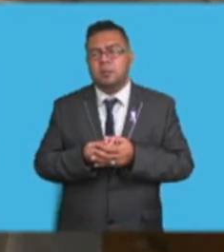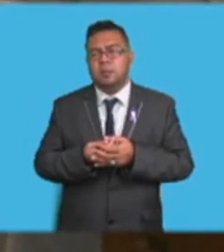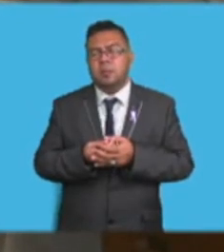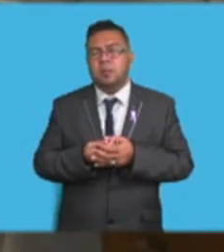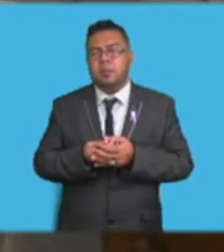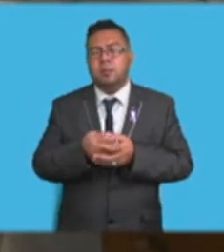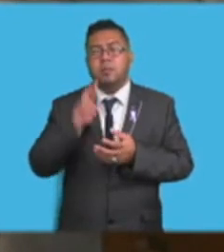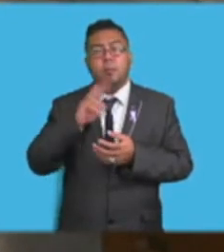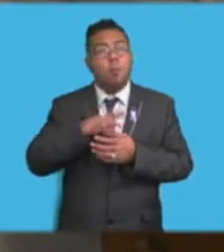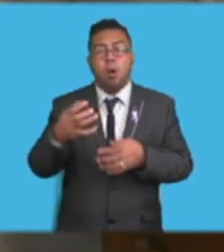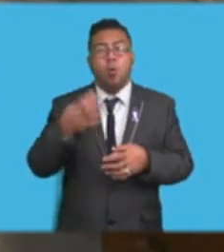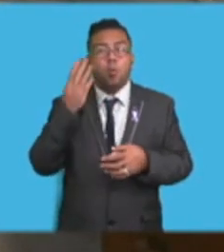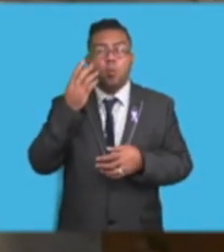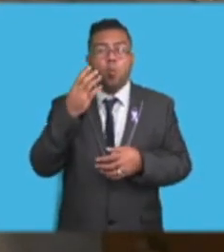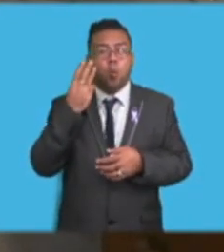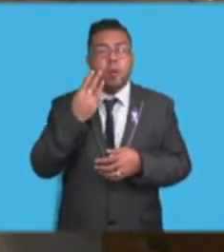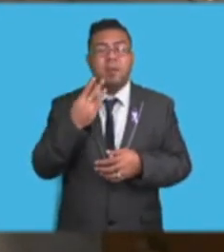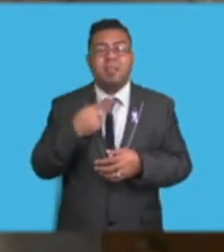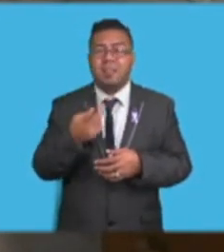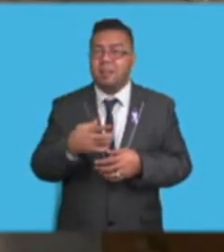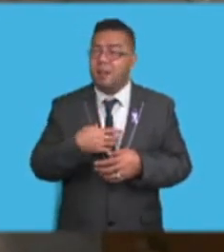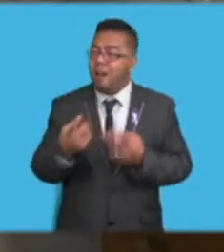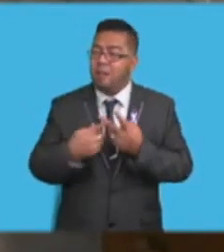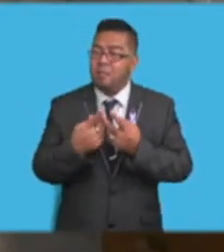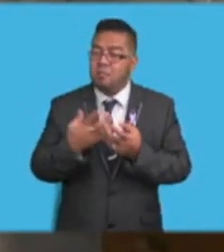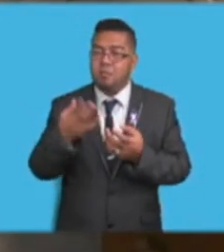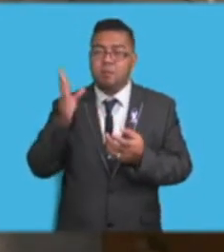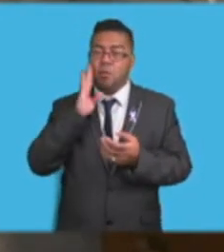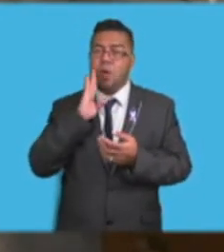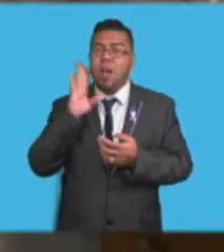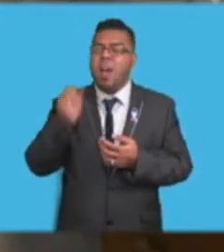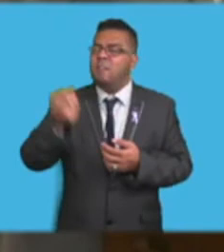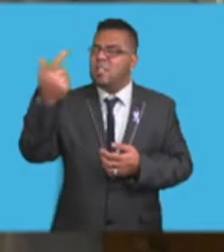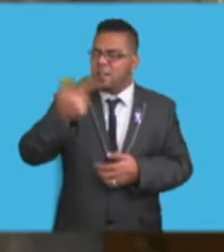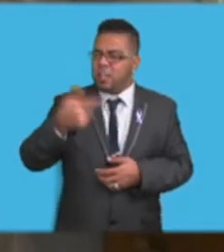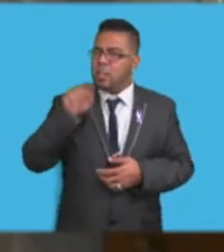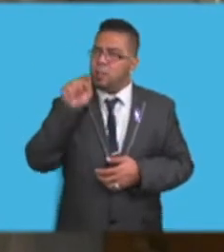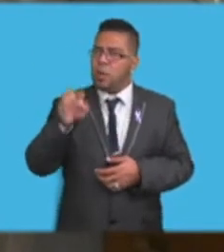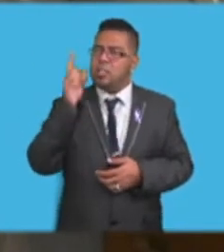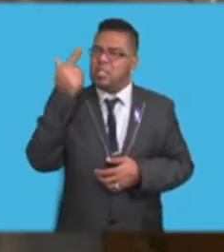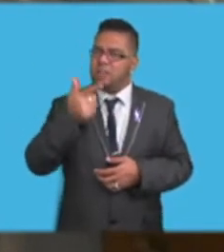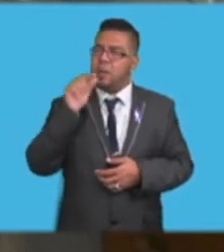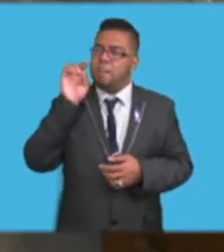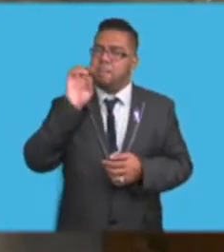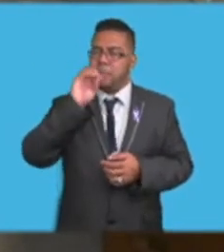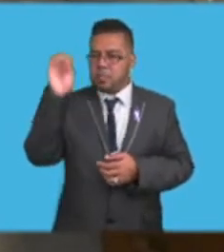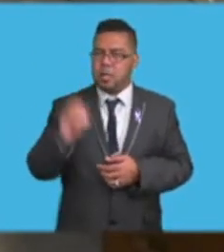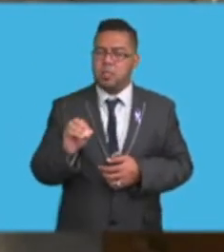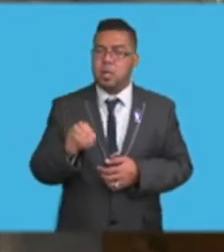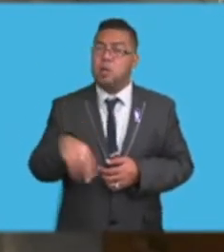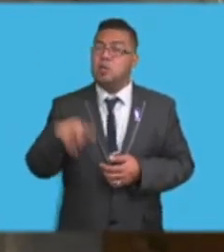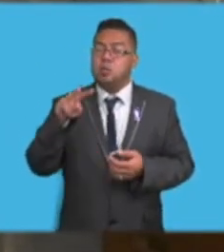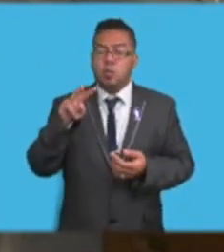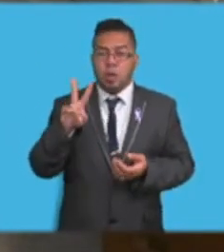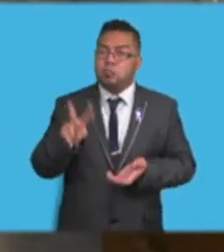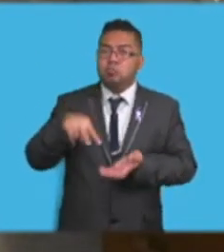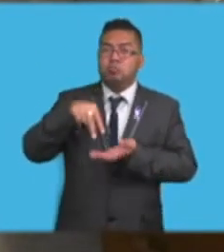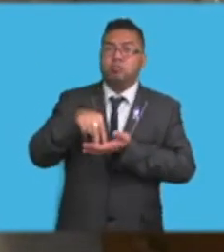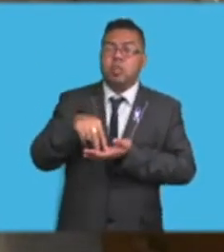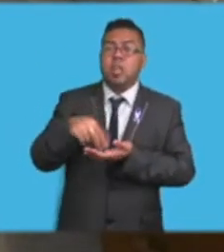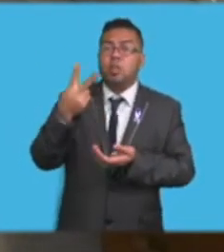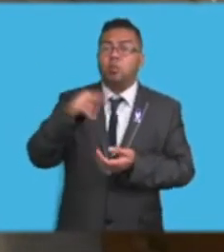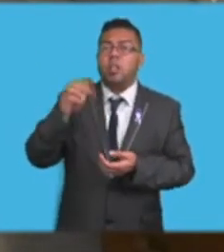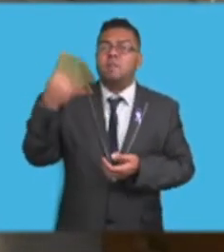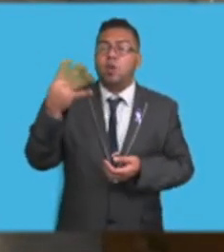women than ever before, 44 in total, constituting 17.7% of total candidates, stood as candidates in the